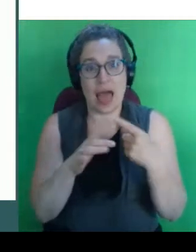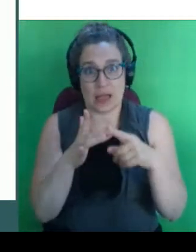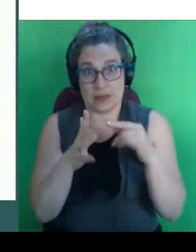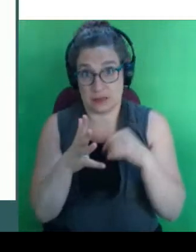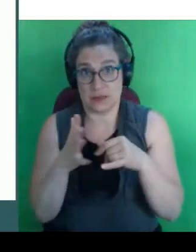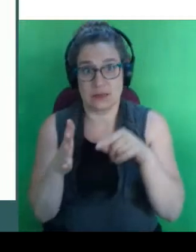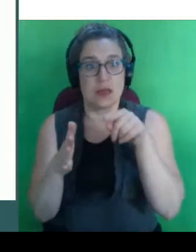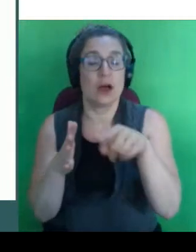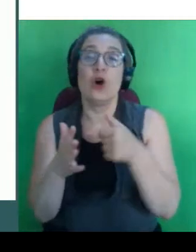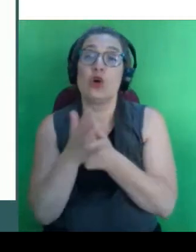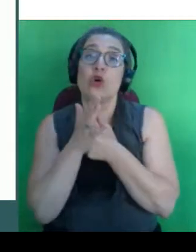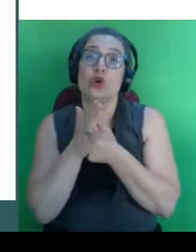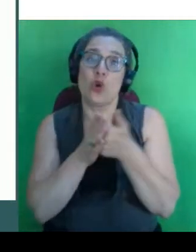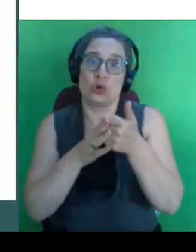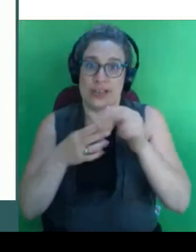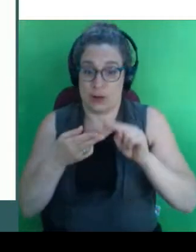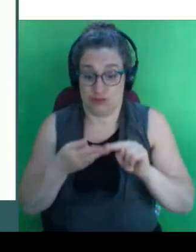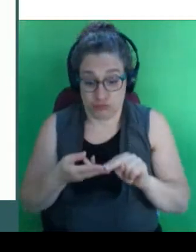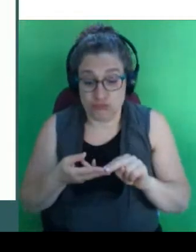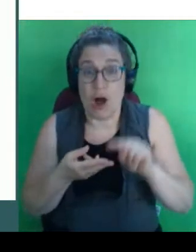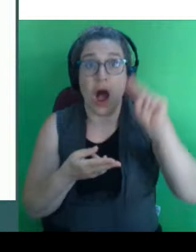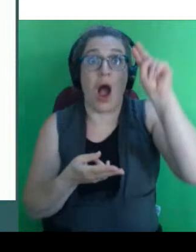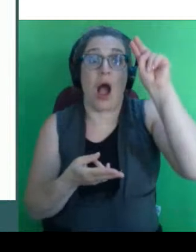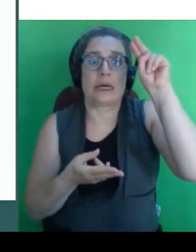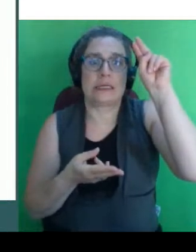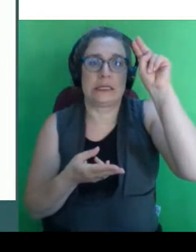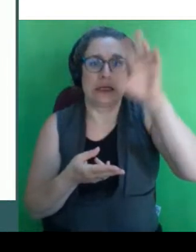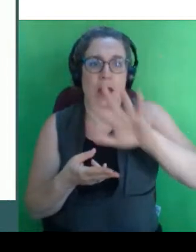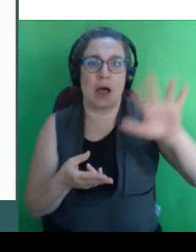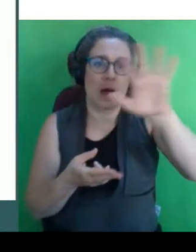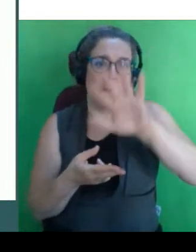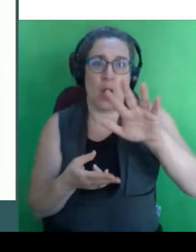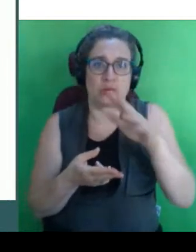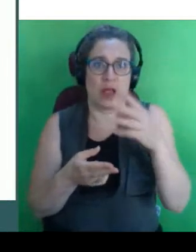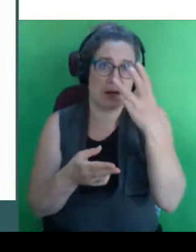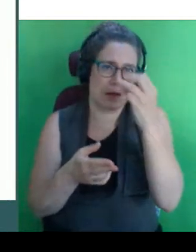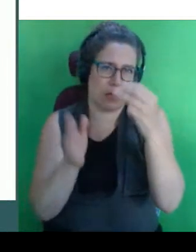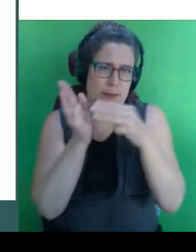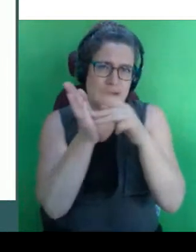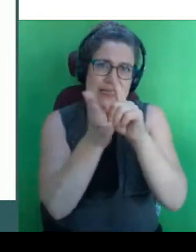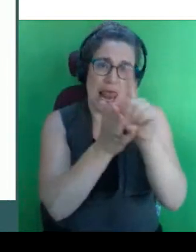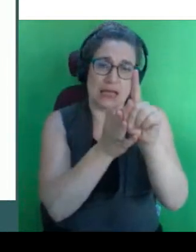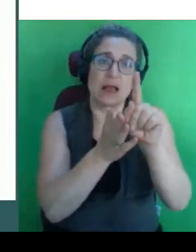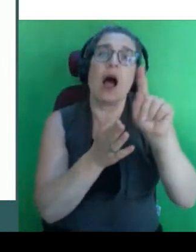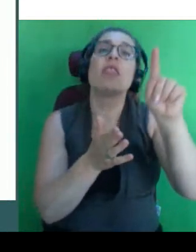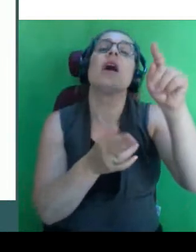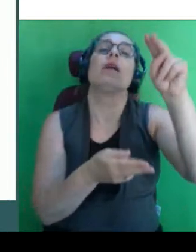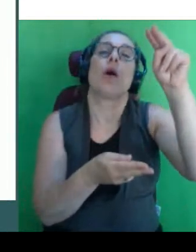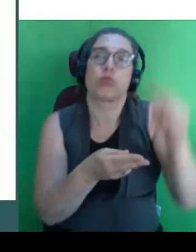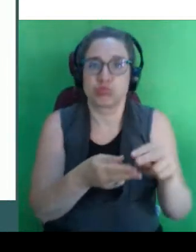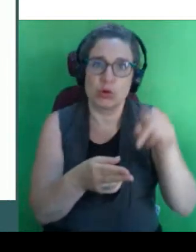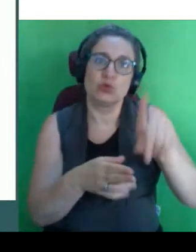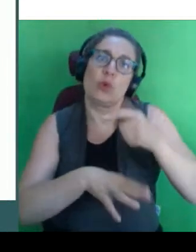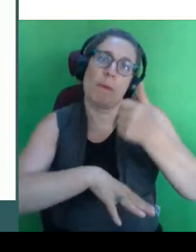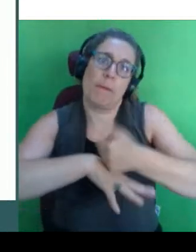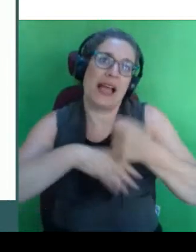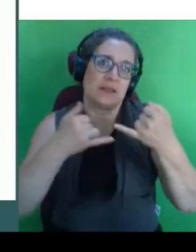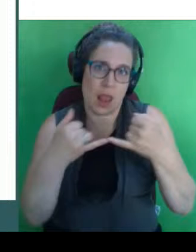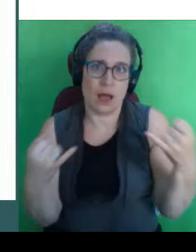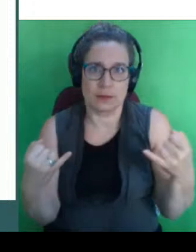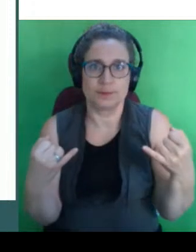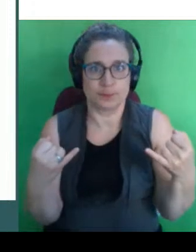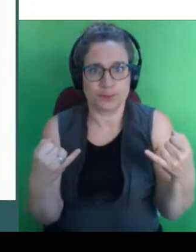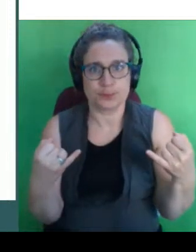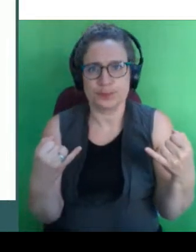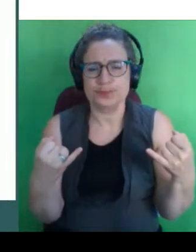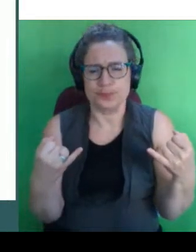in level at around 90 minutes and then dropping back down to baseline. It's